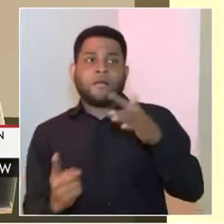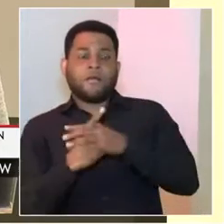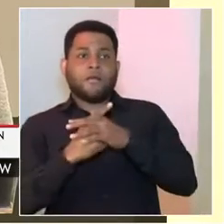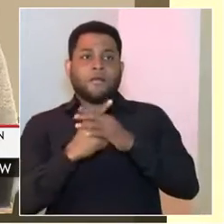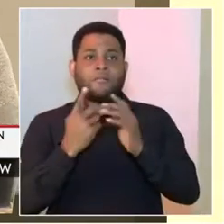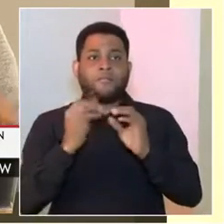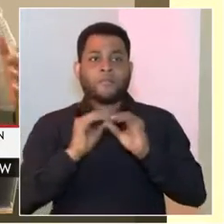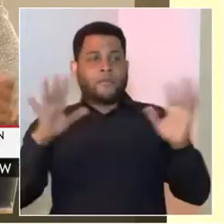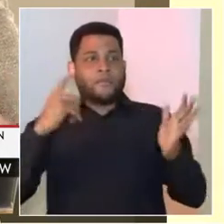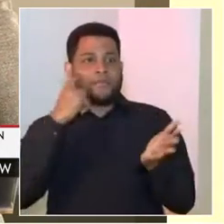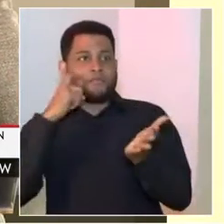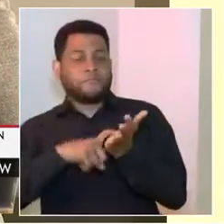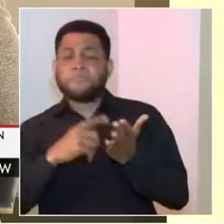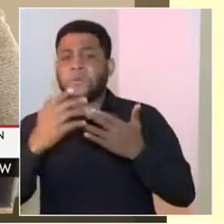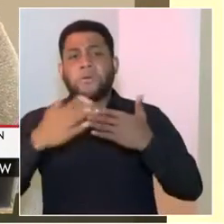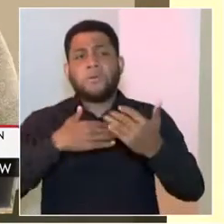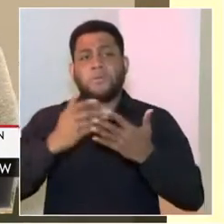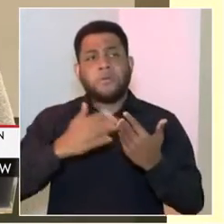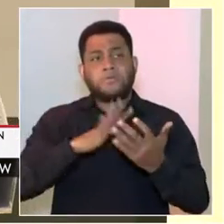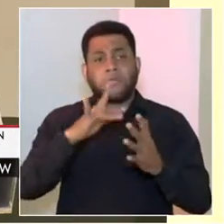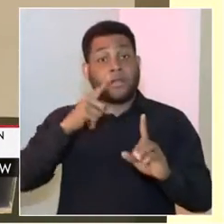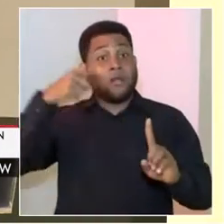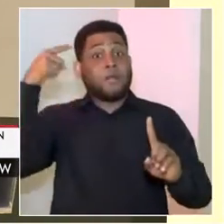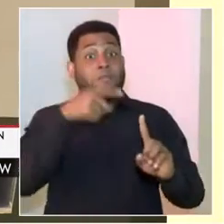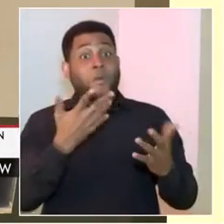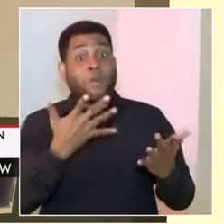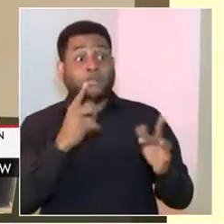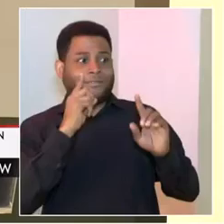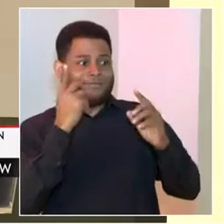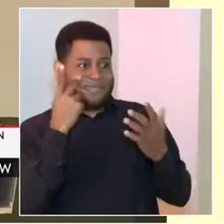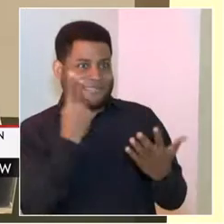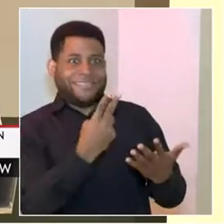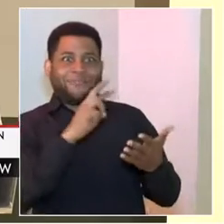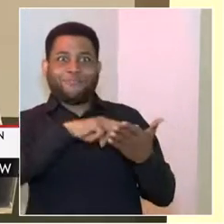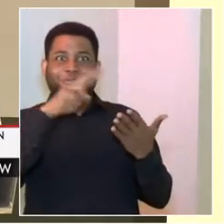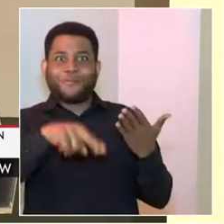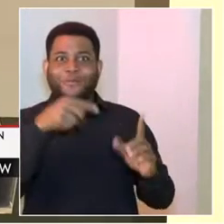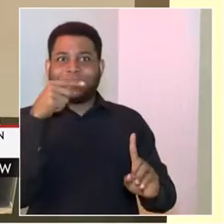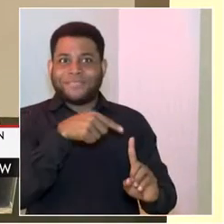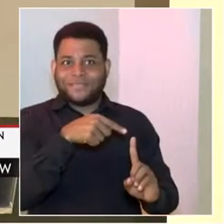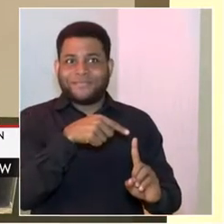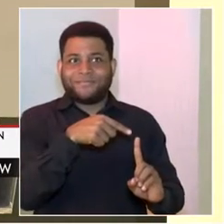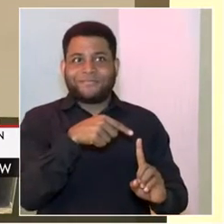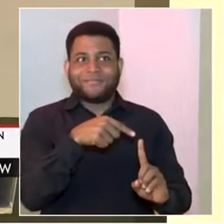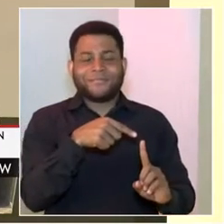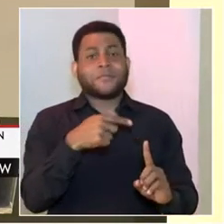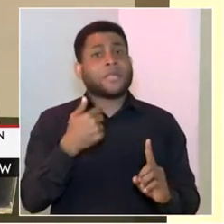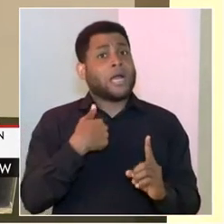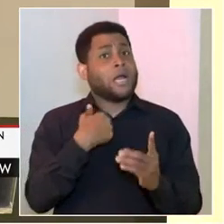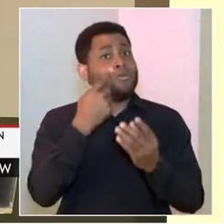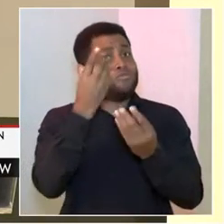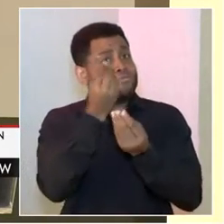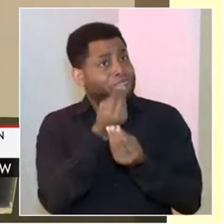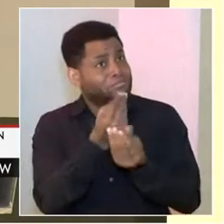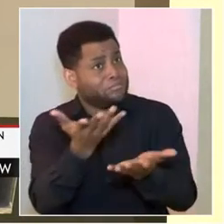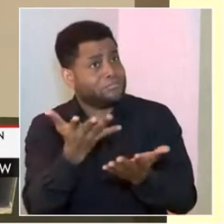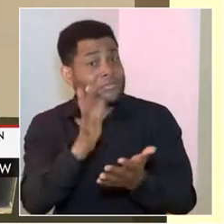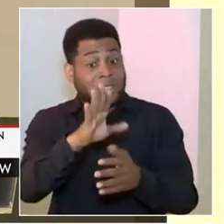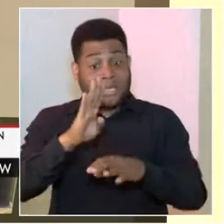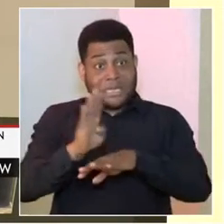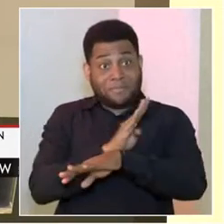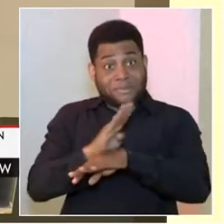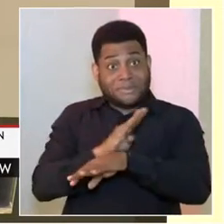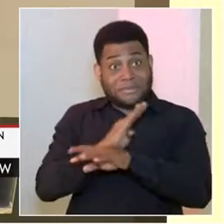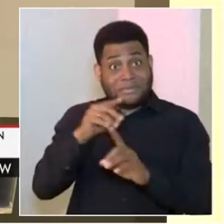an important message that we're going to take to our retailers, whether they're grocers or the CVS or the Walgreens, that we